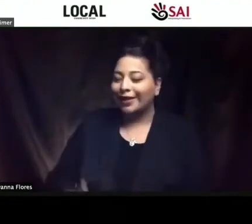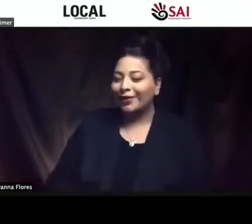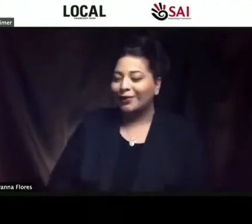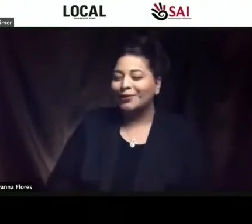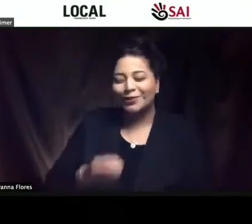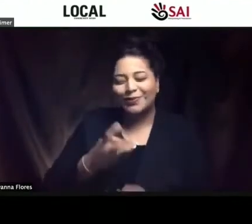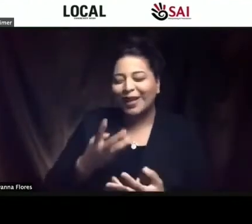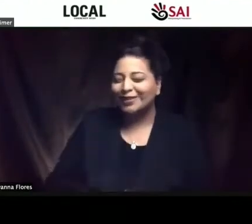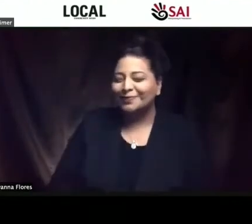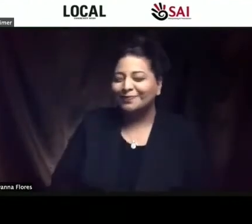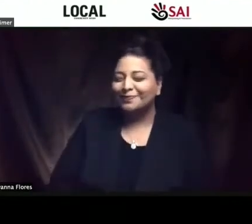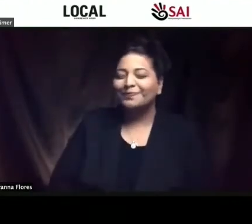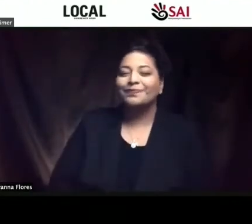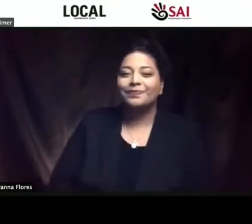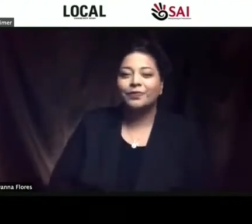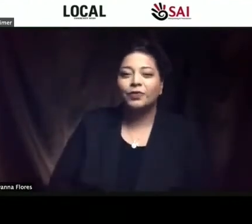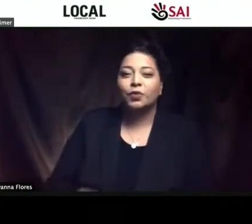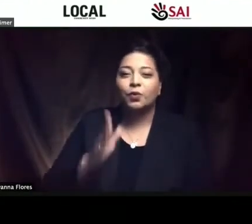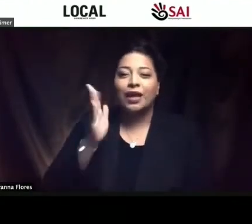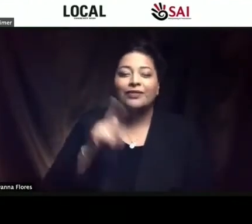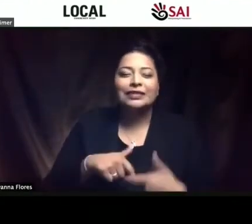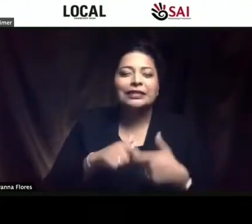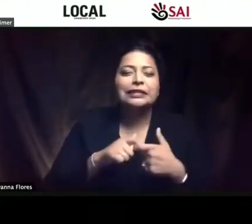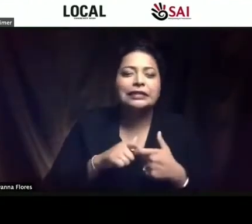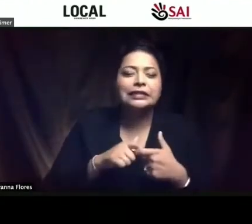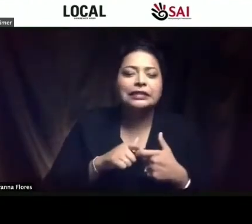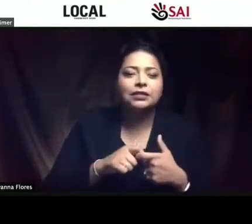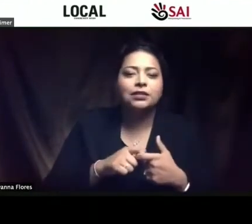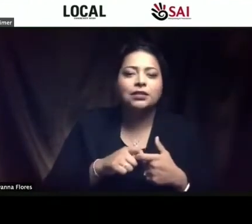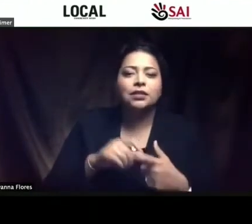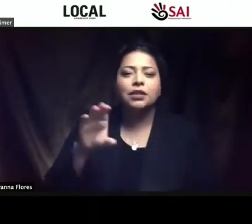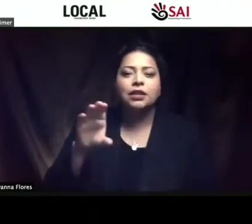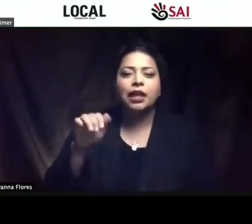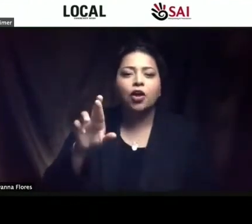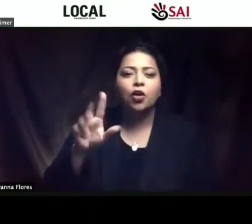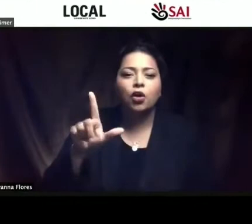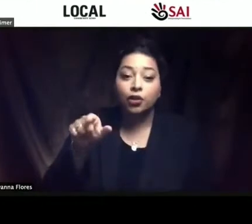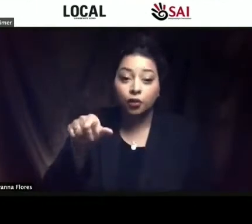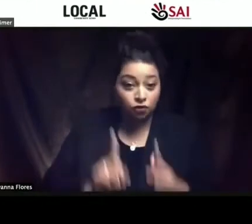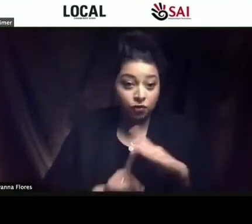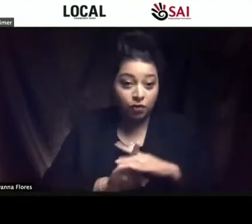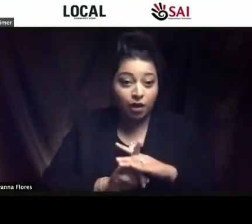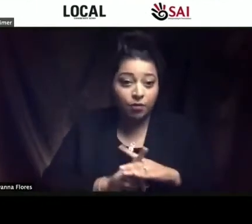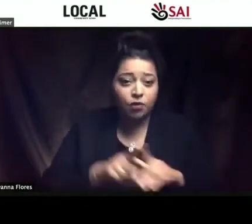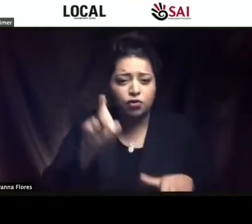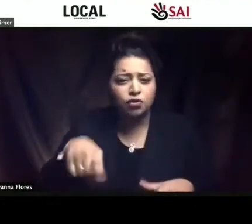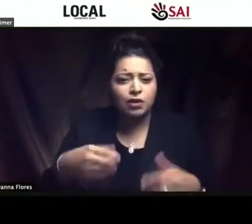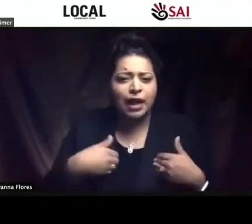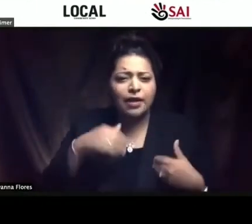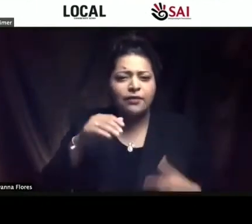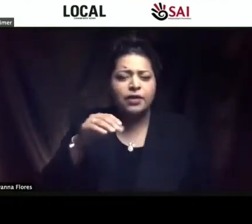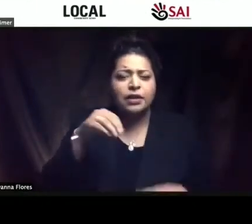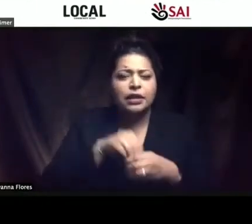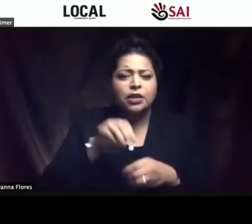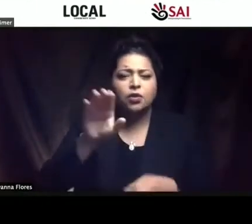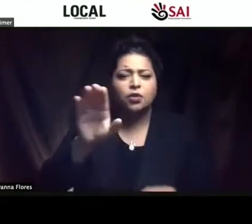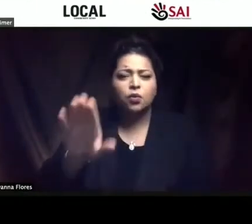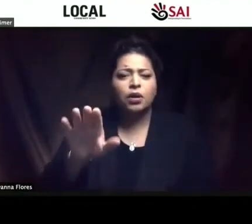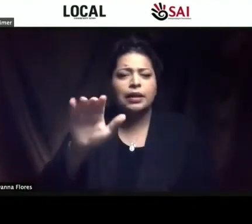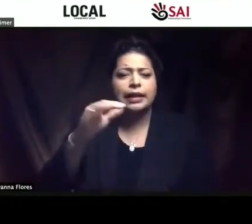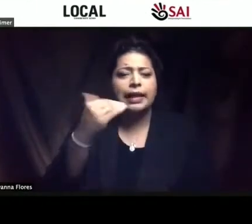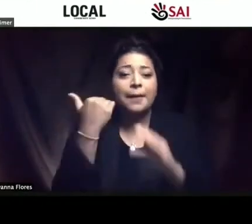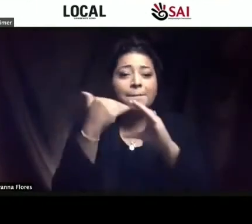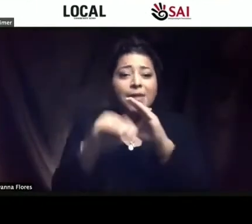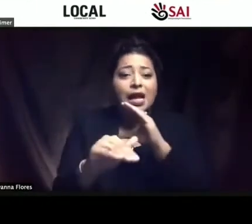much. I'm going to take a brief moment here, Carl. I see you have joined us. Carl, you should have in your email